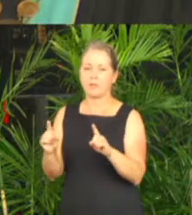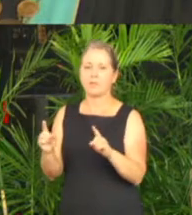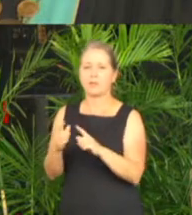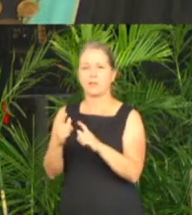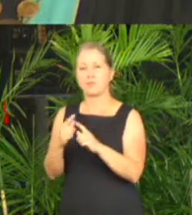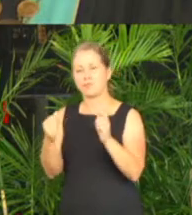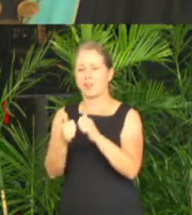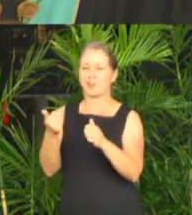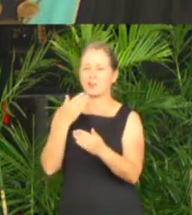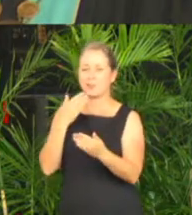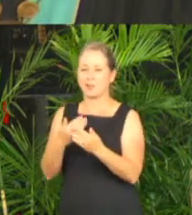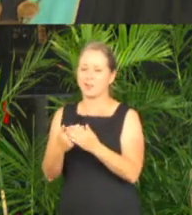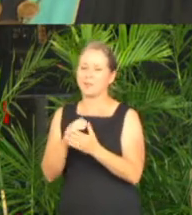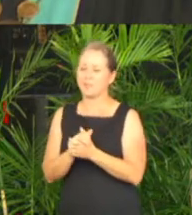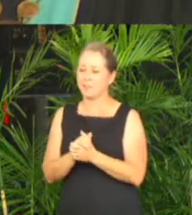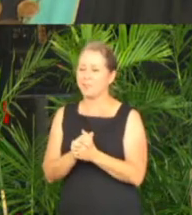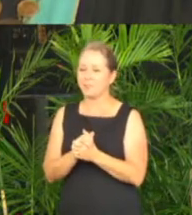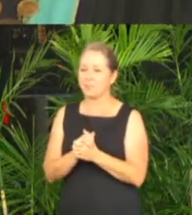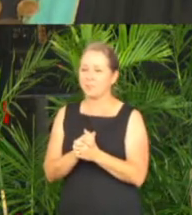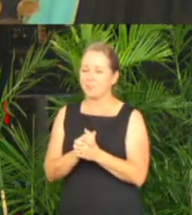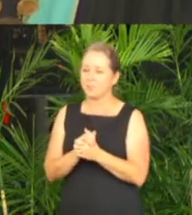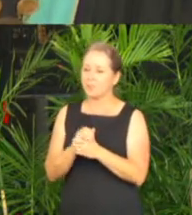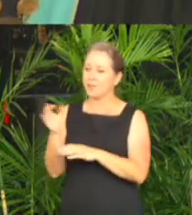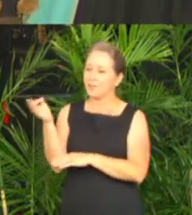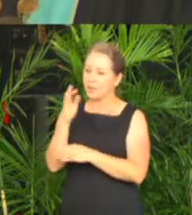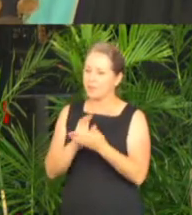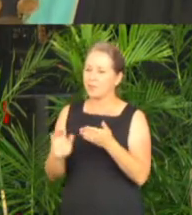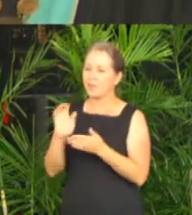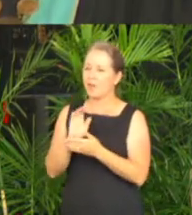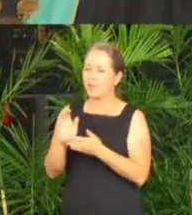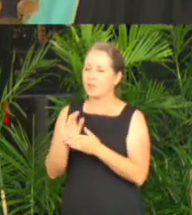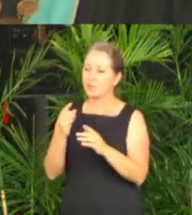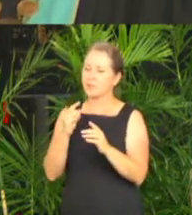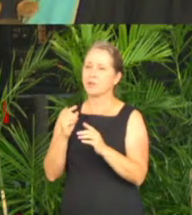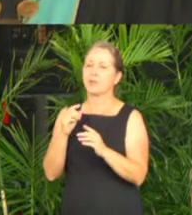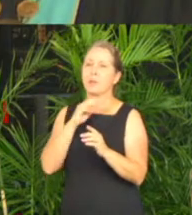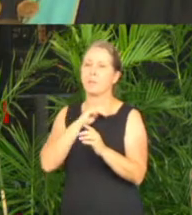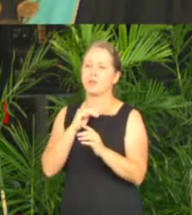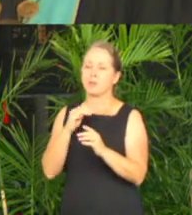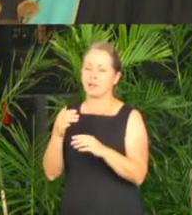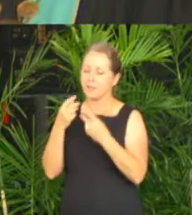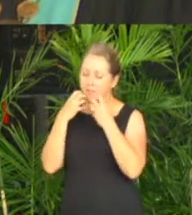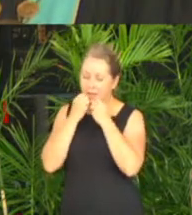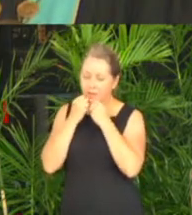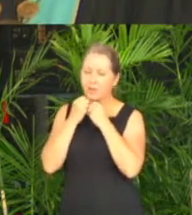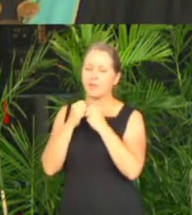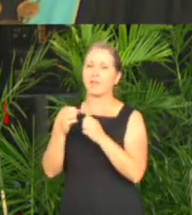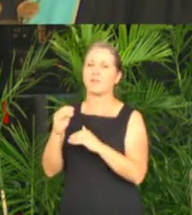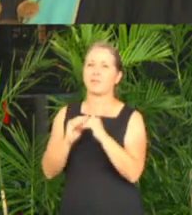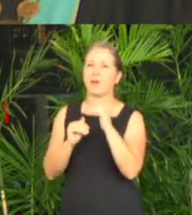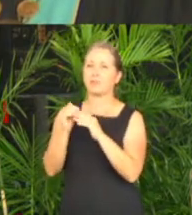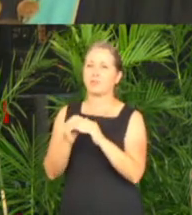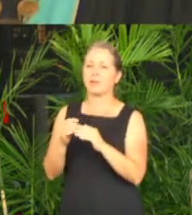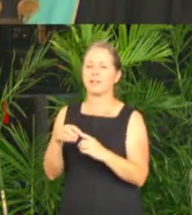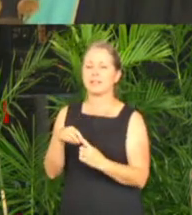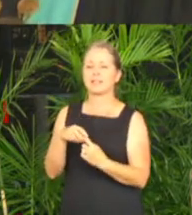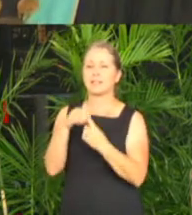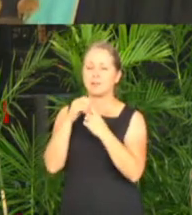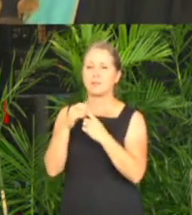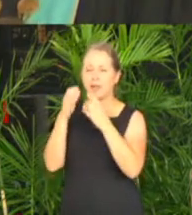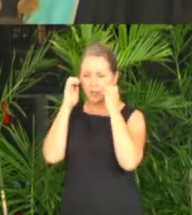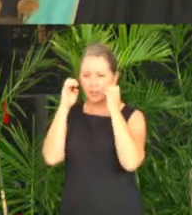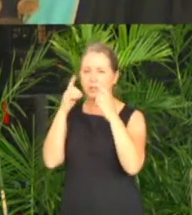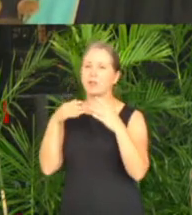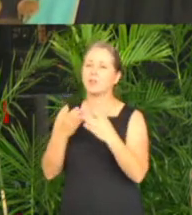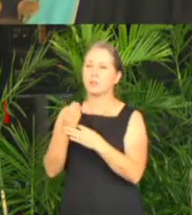greater good. Flagler College's mission holds the values of fostering an exceptional education through a